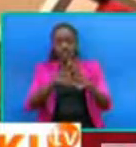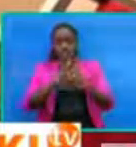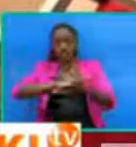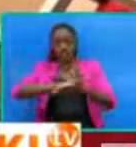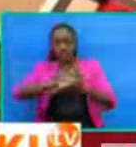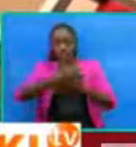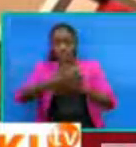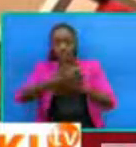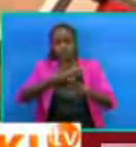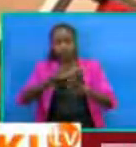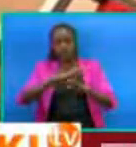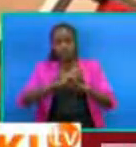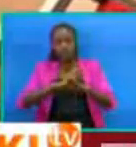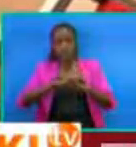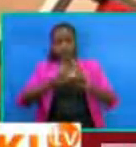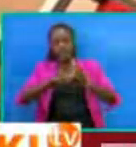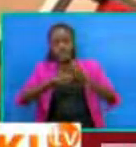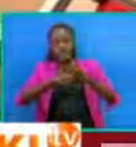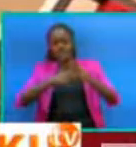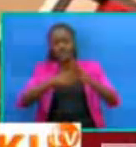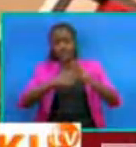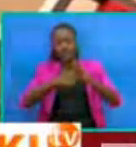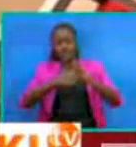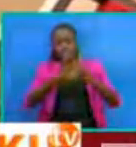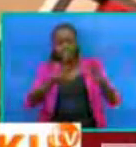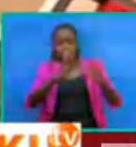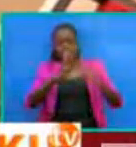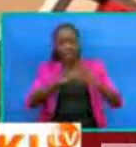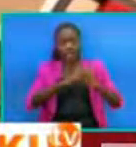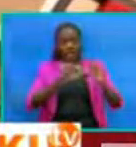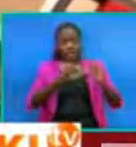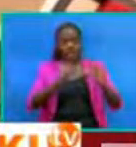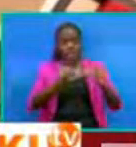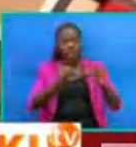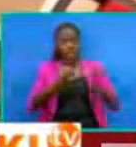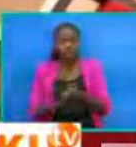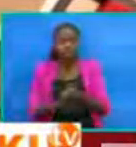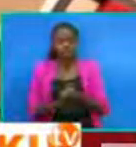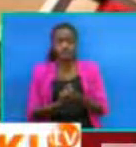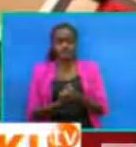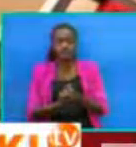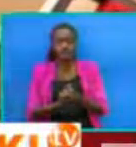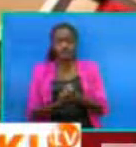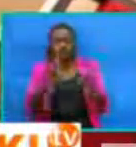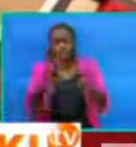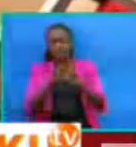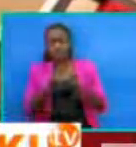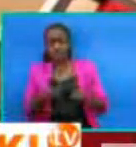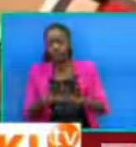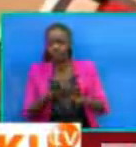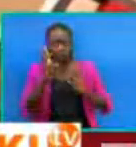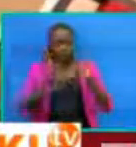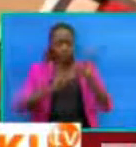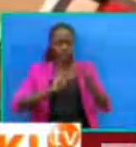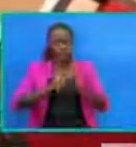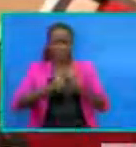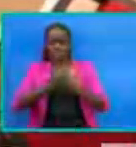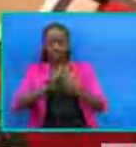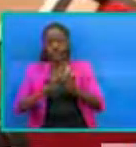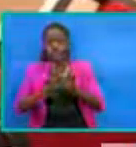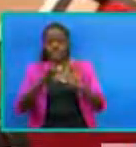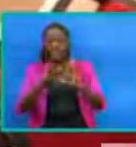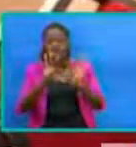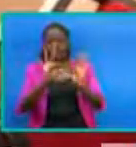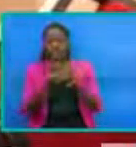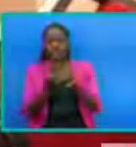software engineers to create games for us, and therefore that is the thinking? Is it worrying the sports family